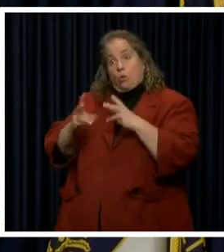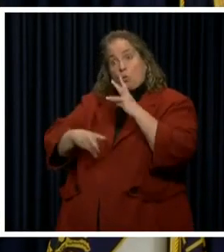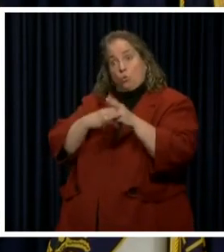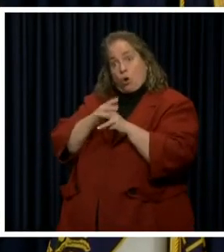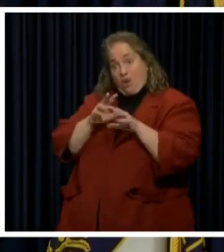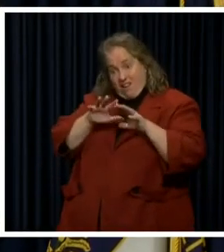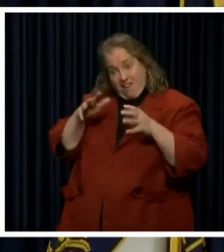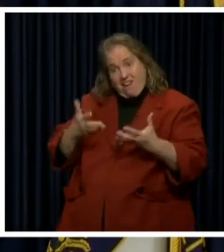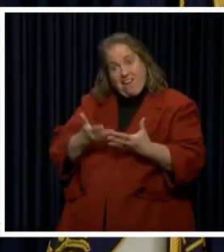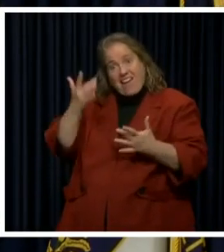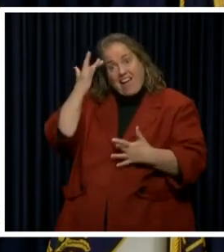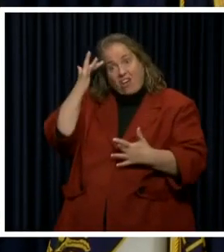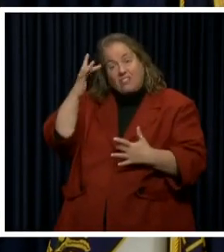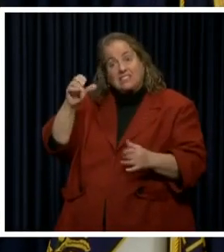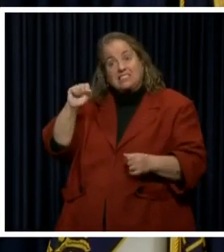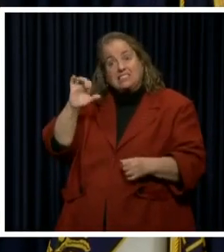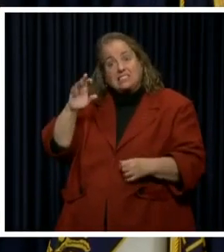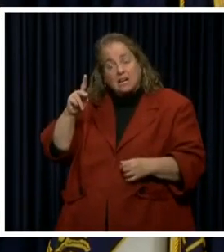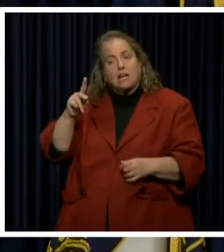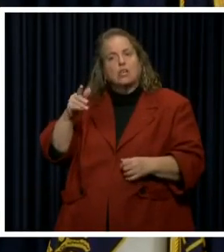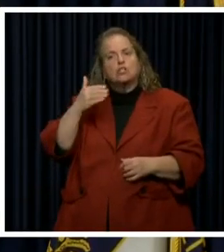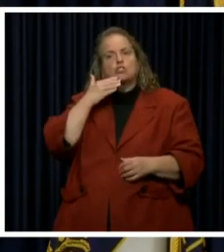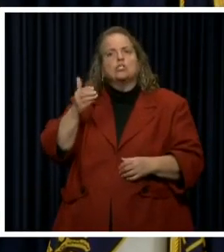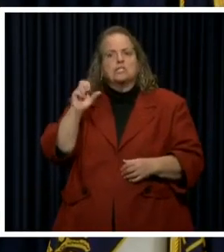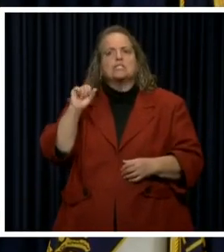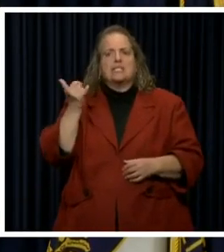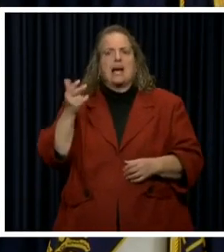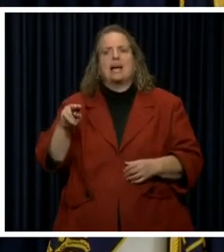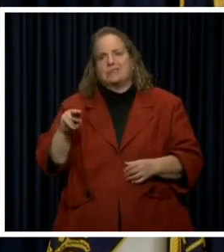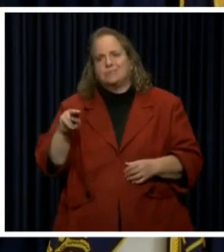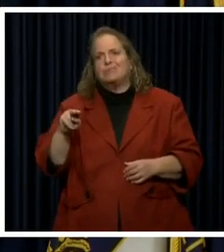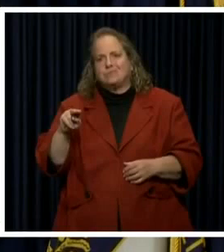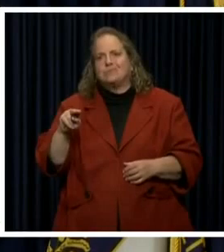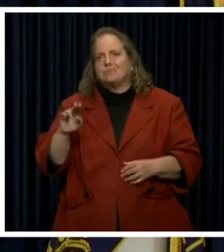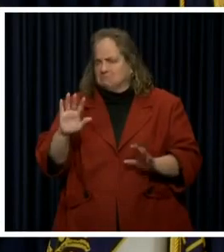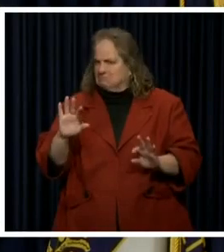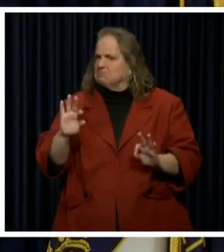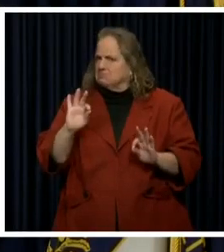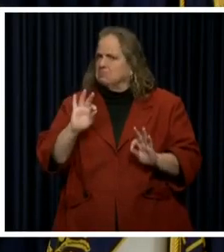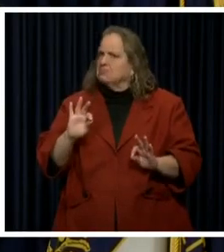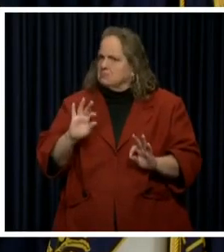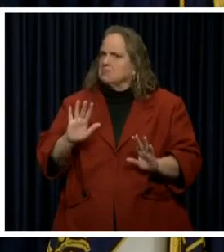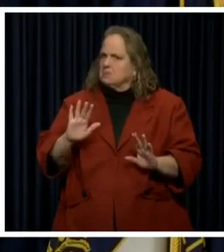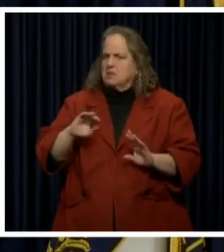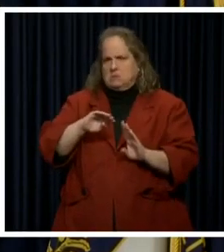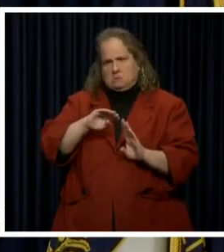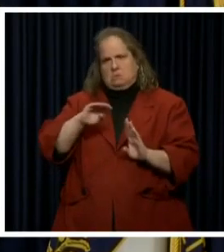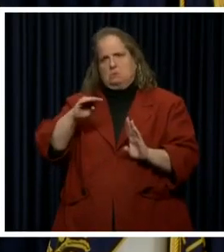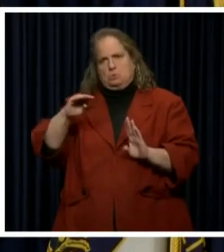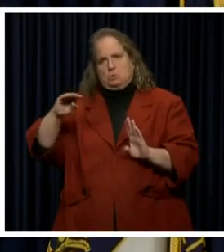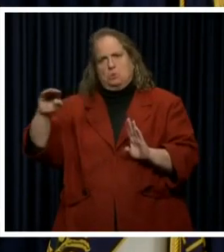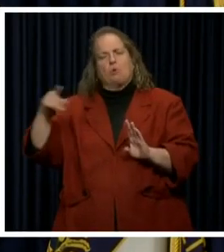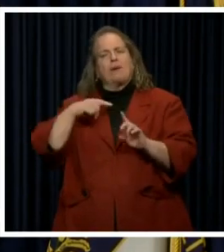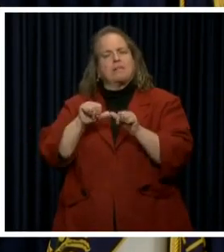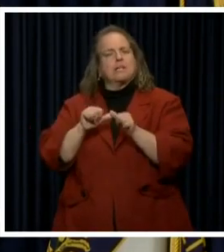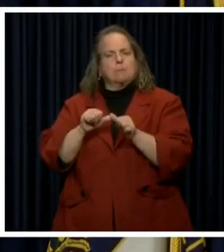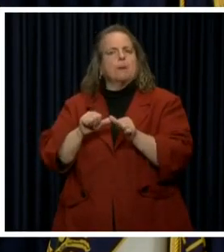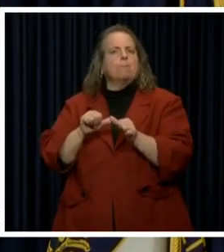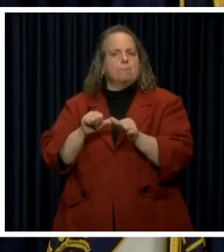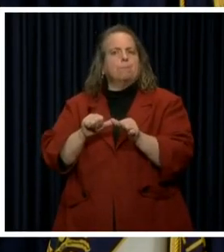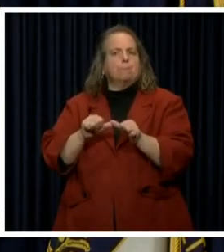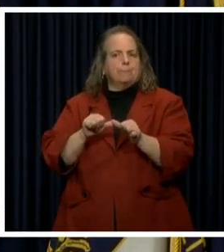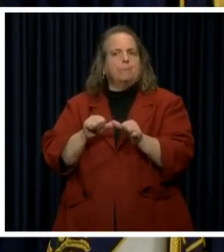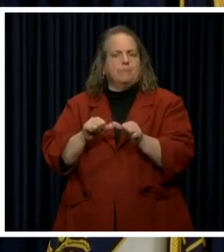pandemic, this is a good sign in where we are, but we got to keep it up. So for Monday,